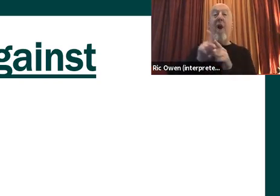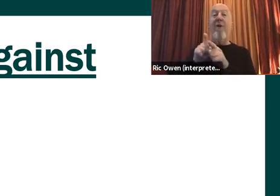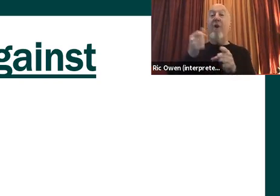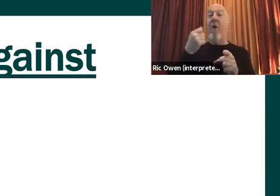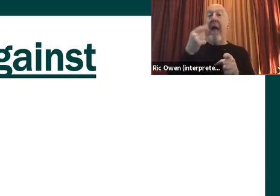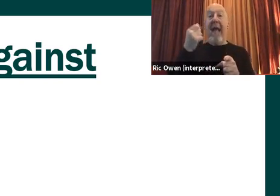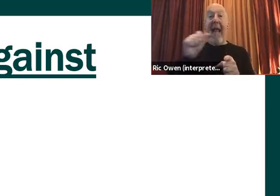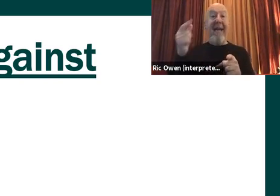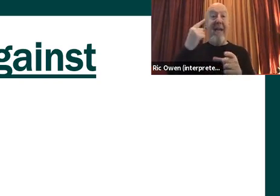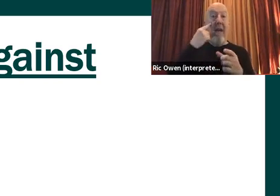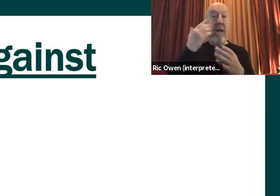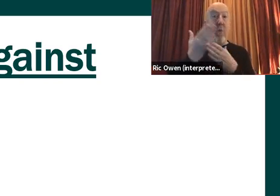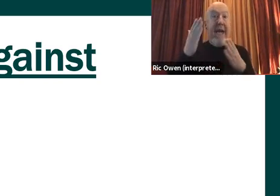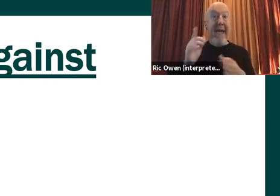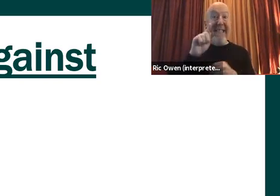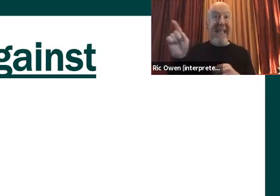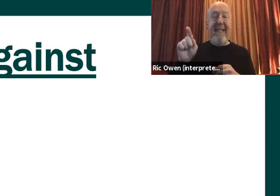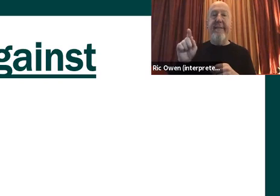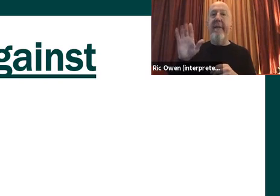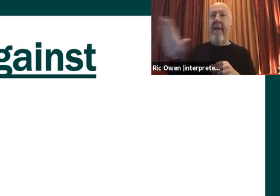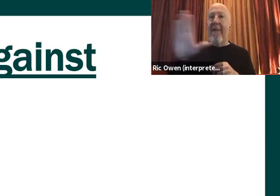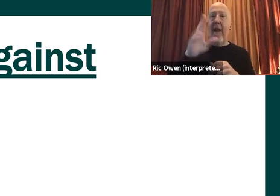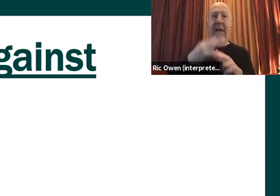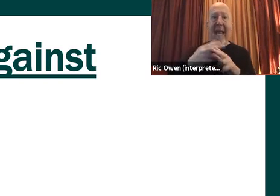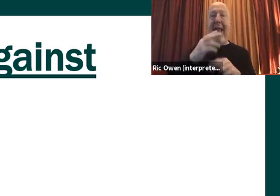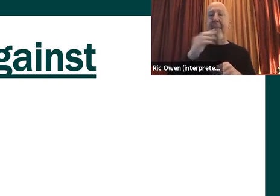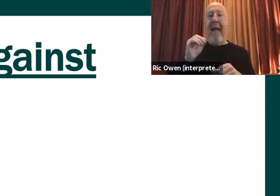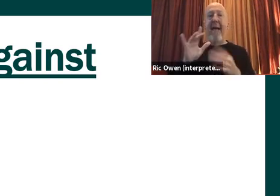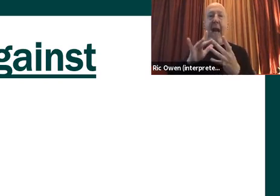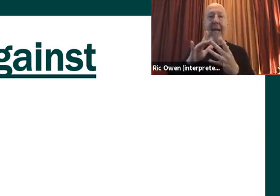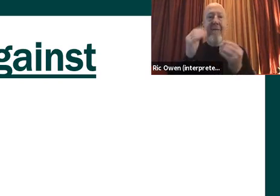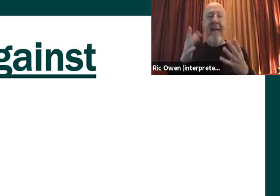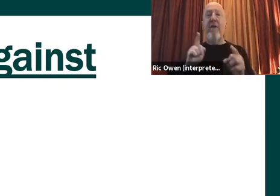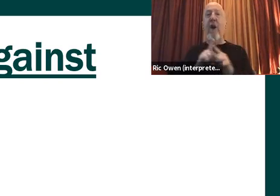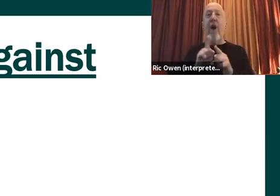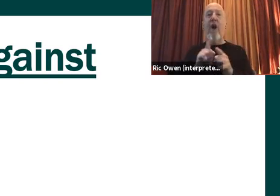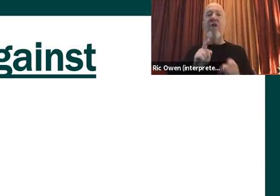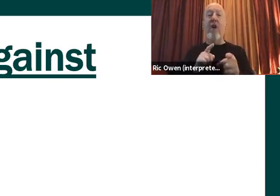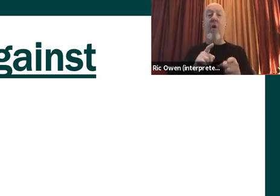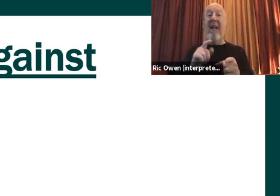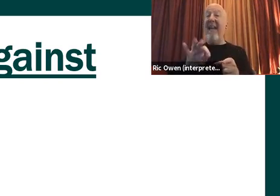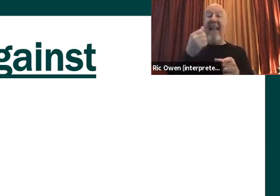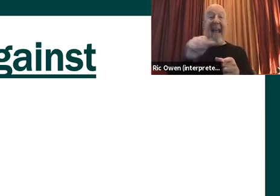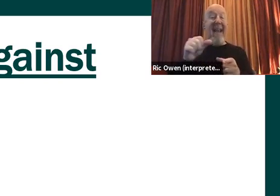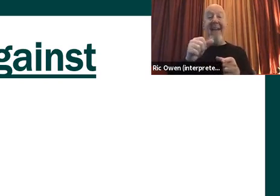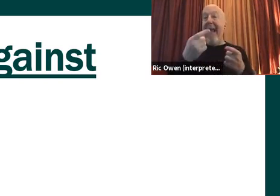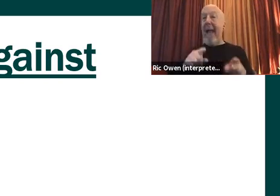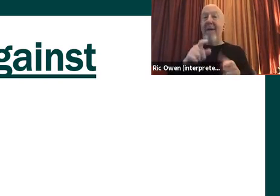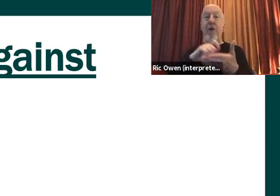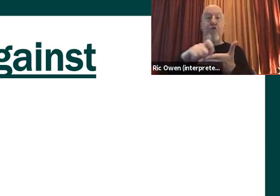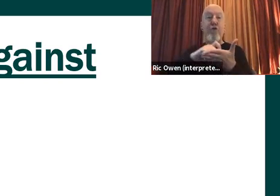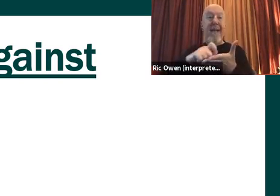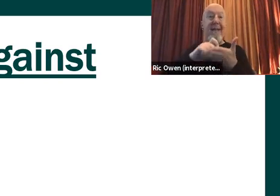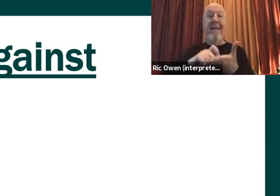information. Furthermore, save and obtain copies of anything that was written and documented, such as